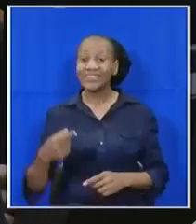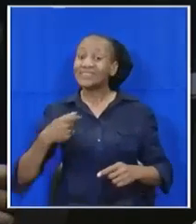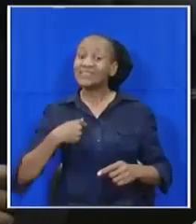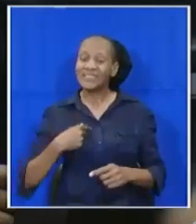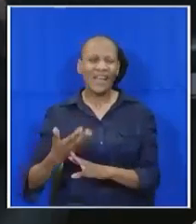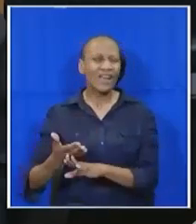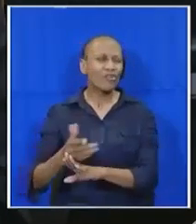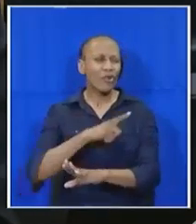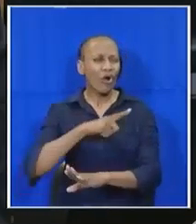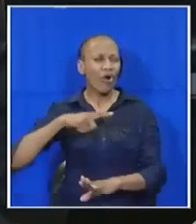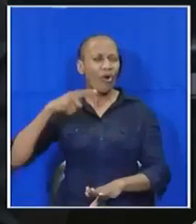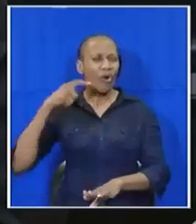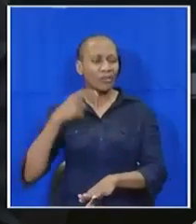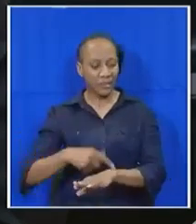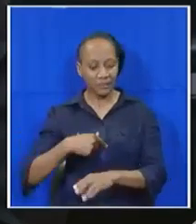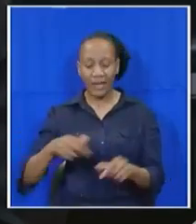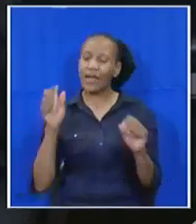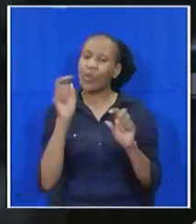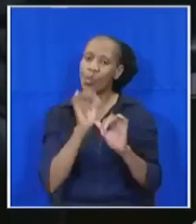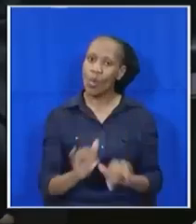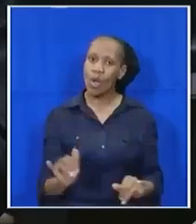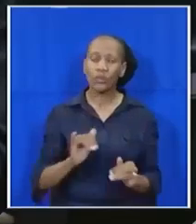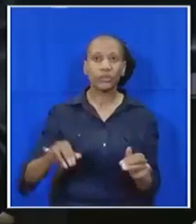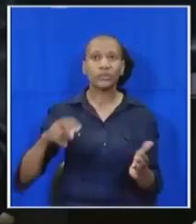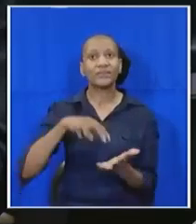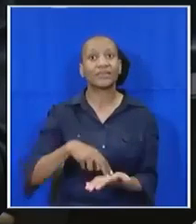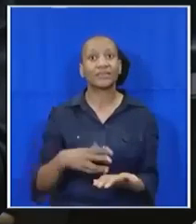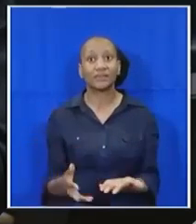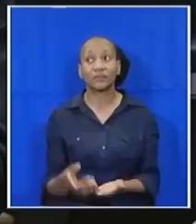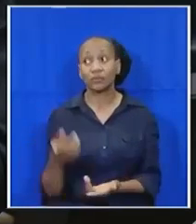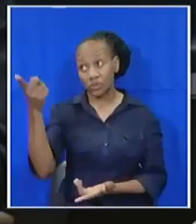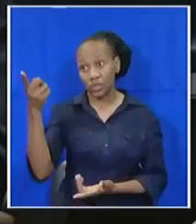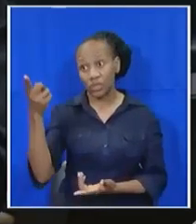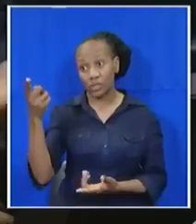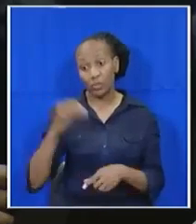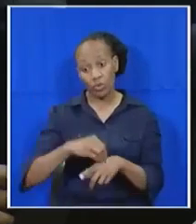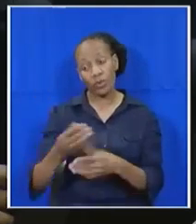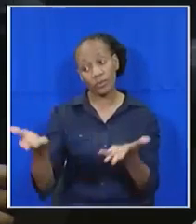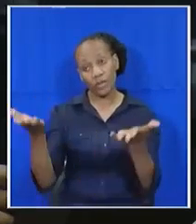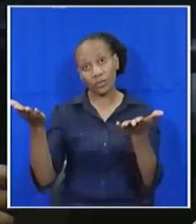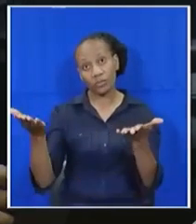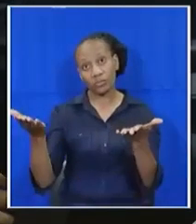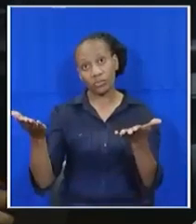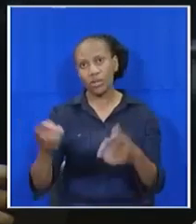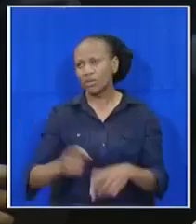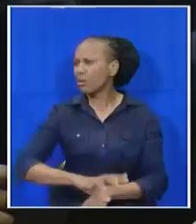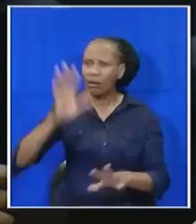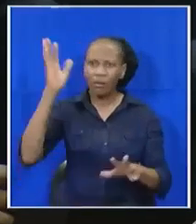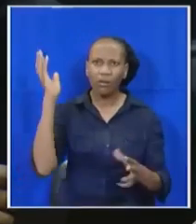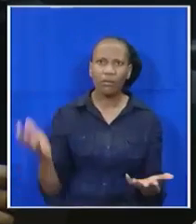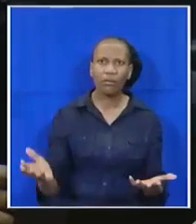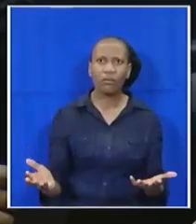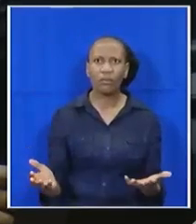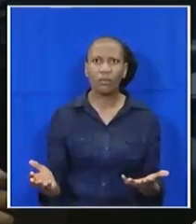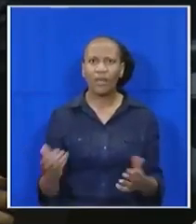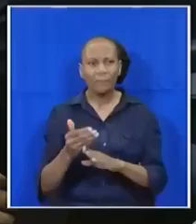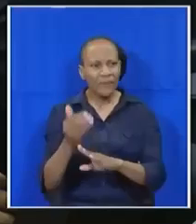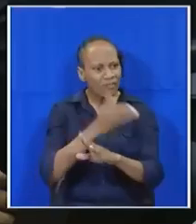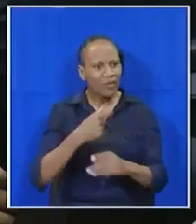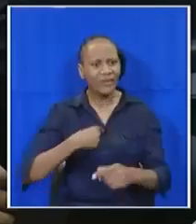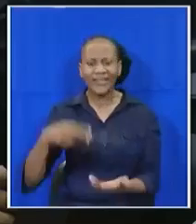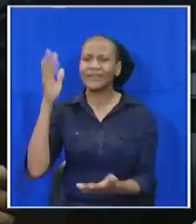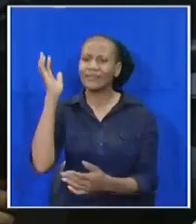member. No, Honorable member. Nansi ke lento isixabanisa Yeah, asixabaneke. No, I stood up before when the